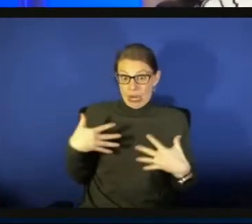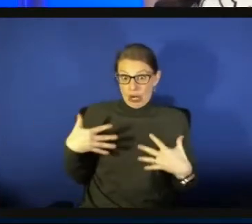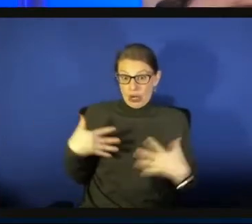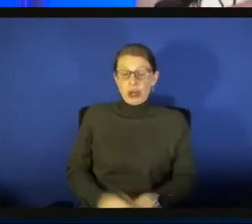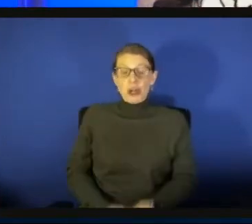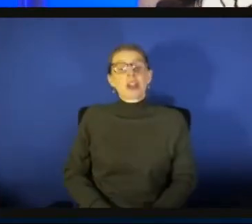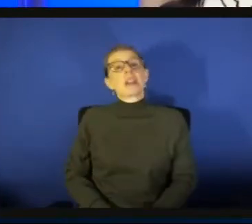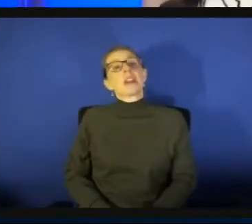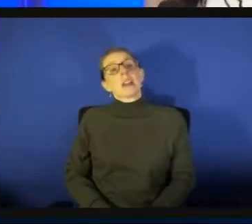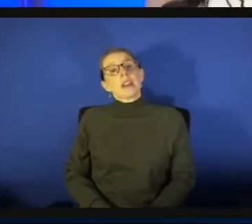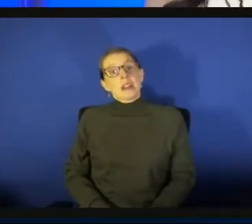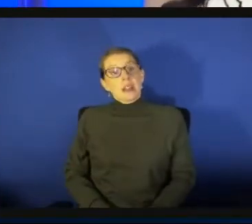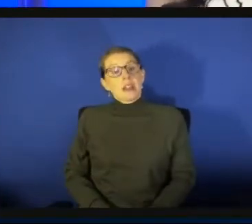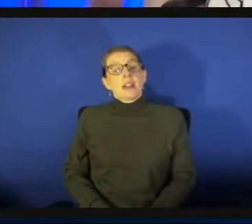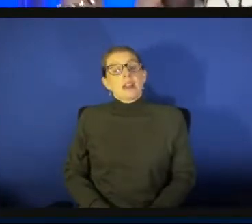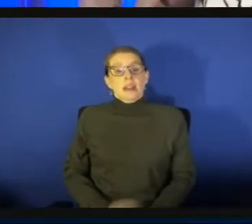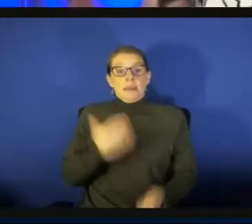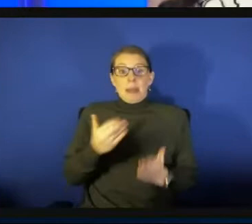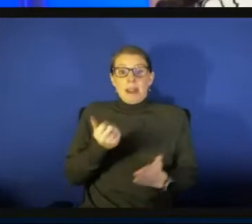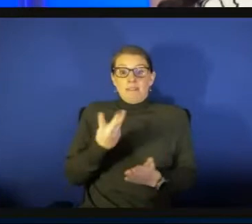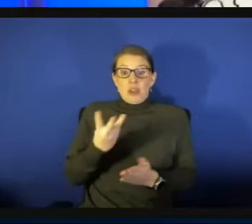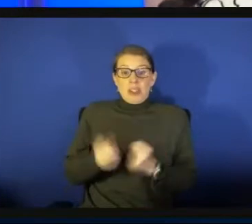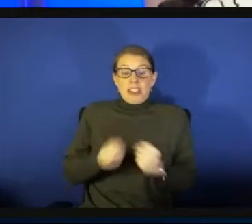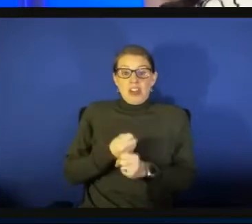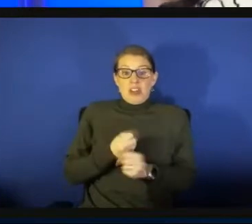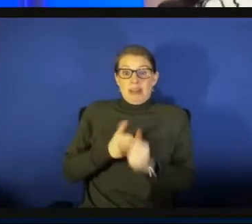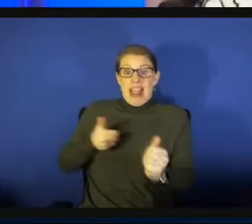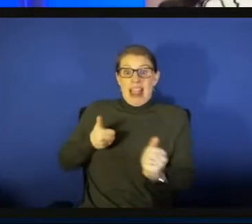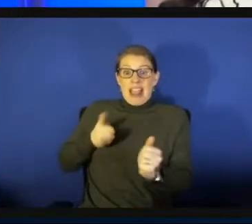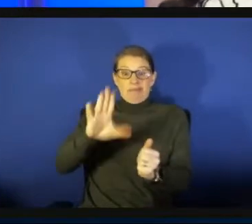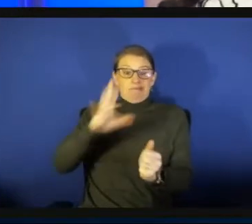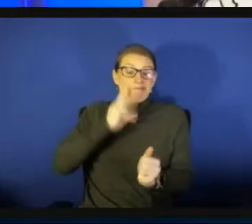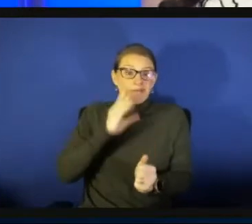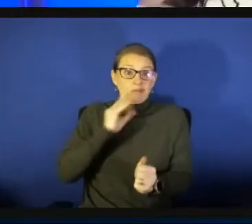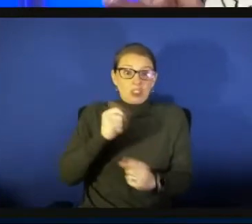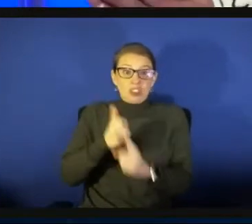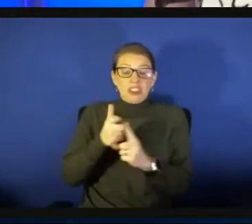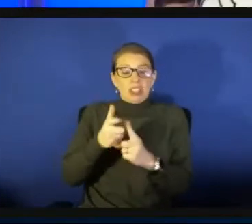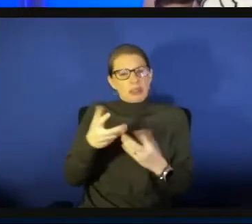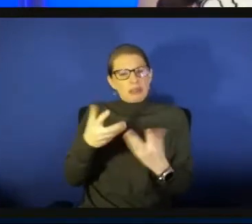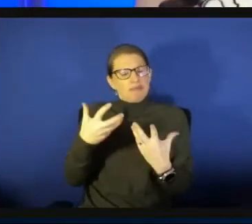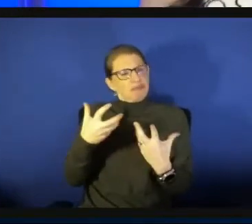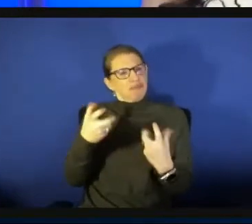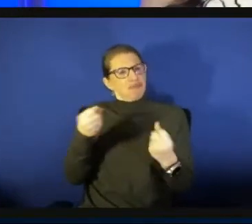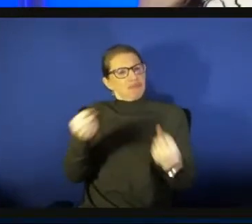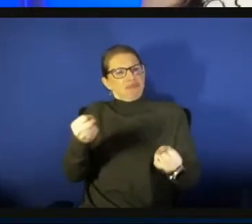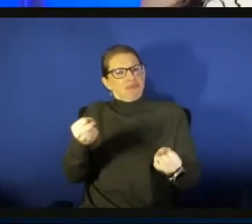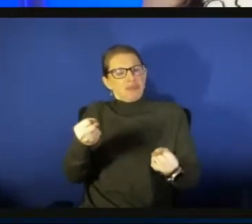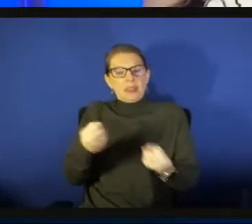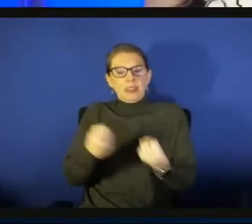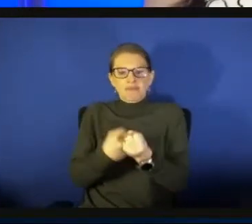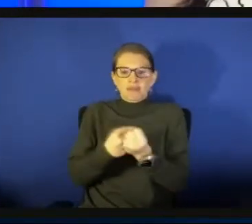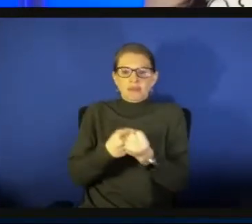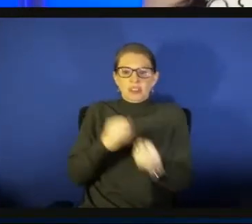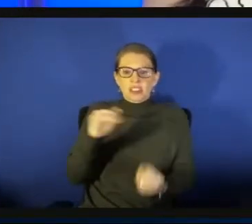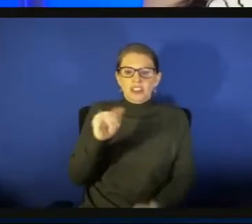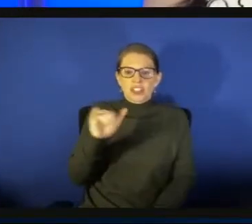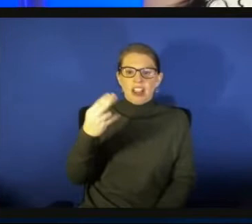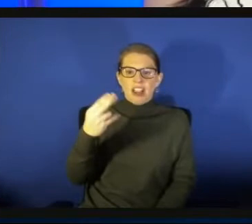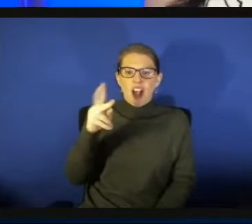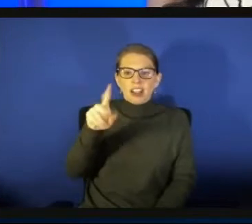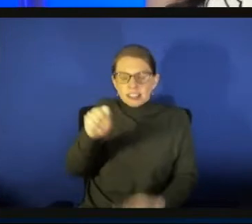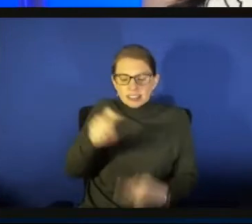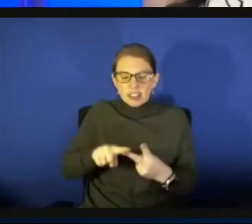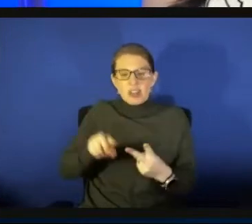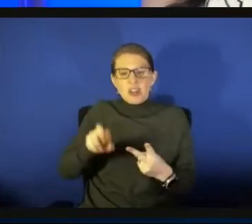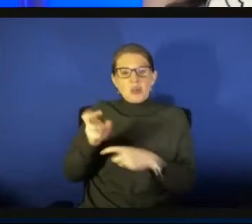be just a few years behind what you went through. You've come out of it. You're doing great. You're back to rooting for the Jayhawks and the Royals. What would you want to say to other